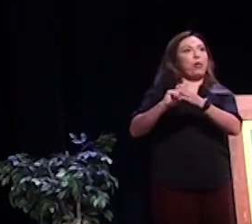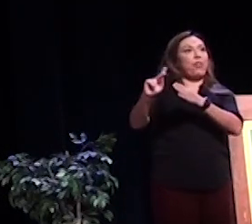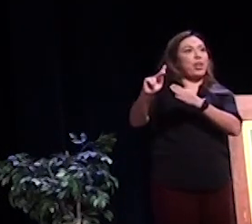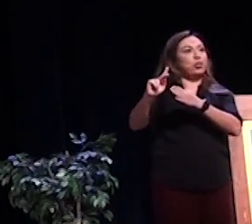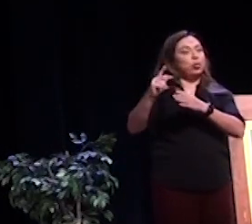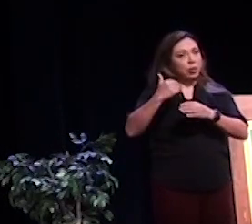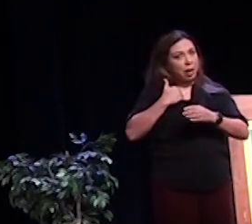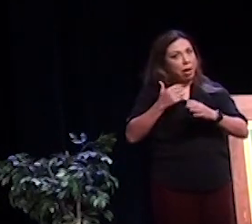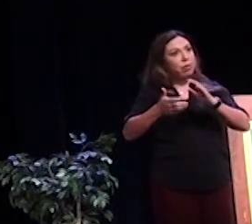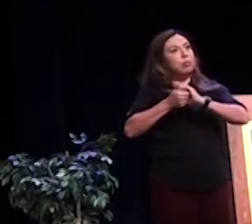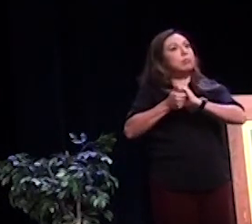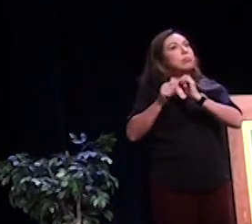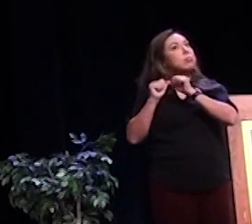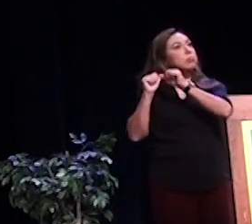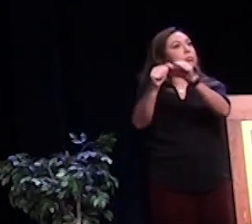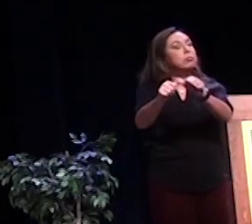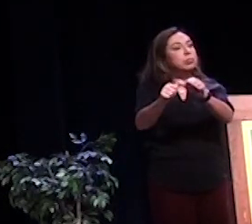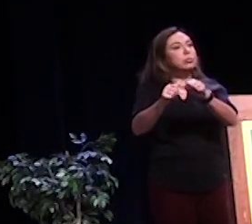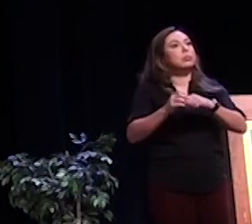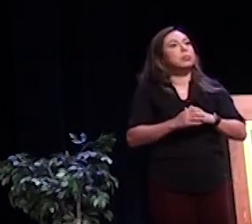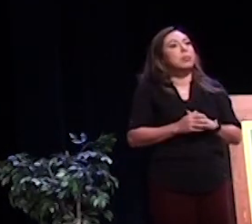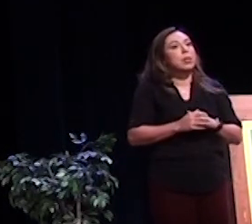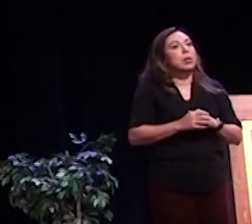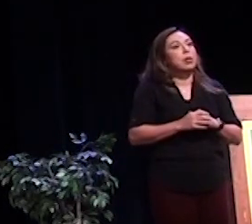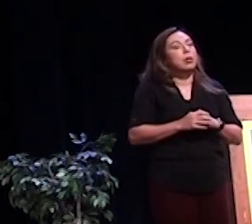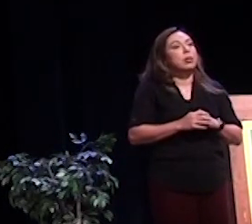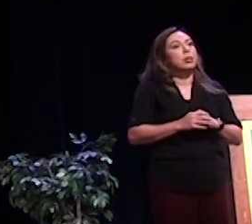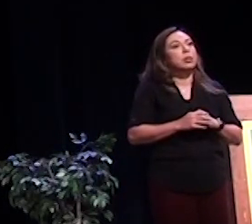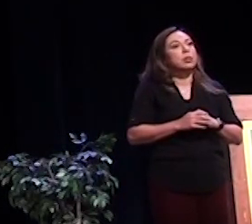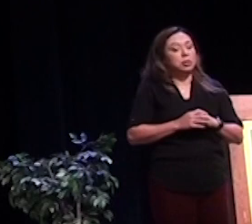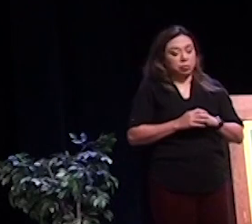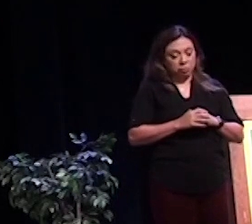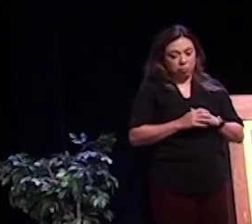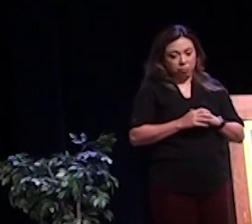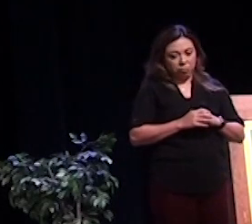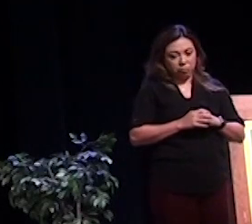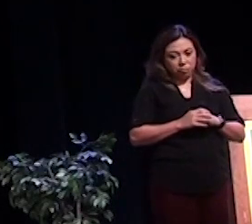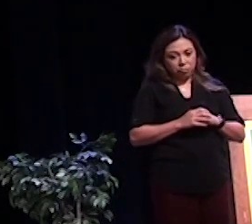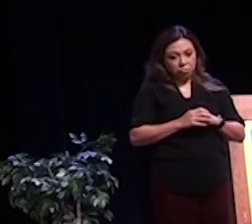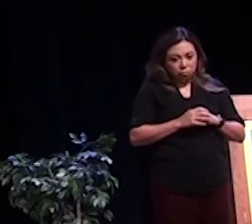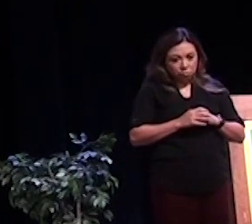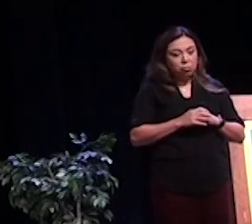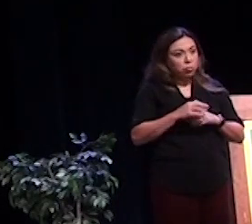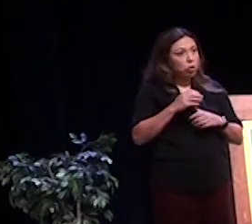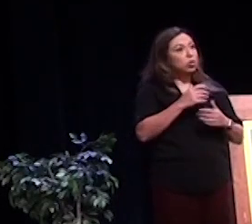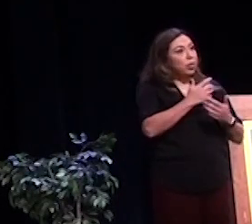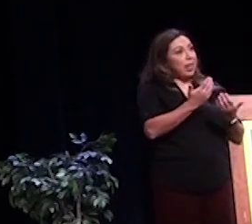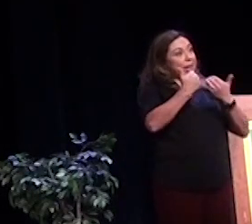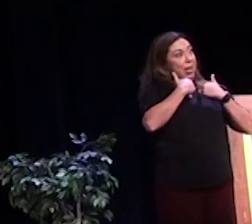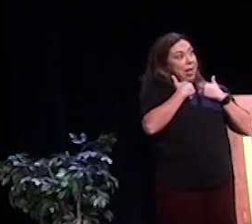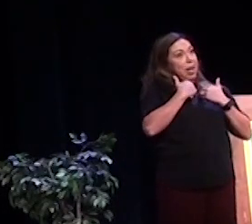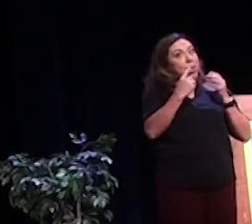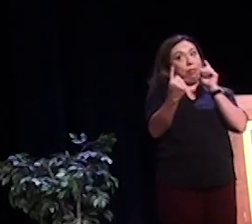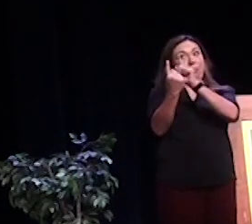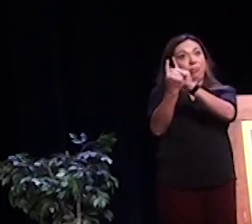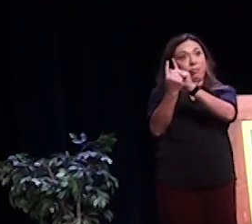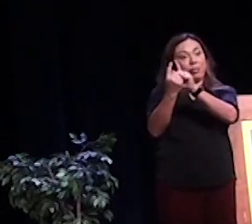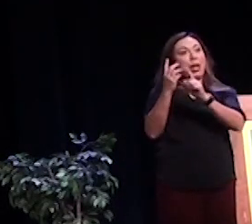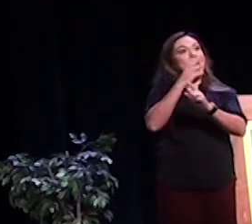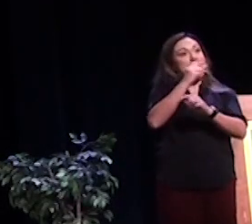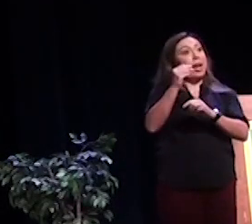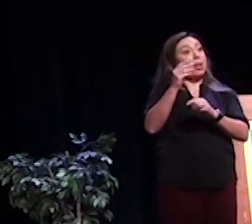they can, not only build that capacity within them, but sustain that